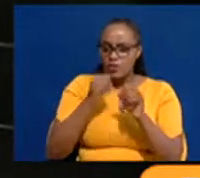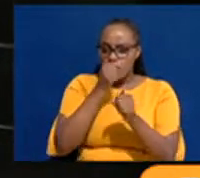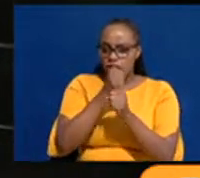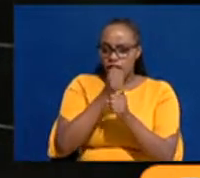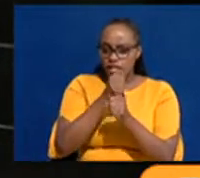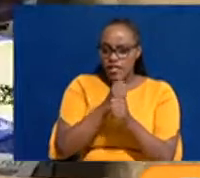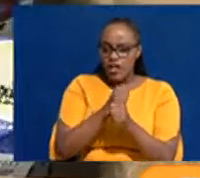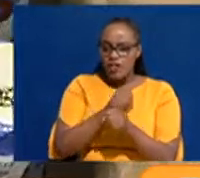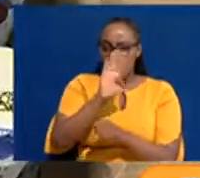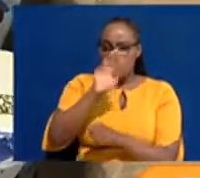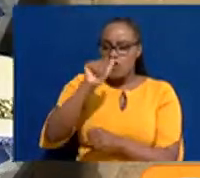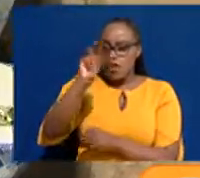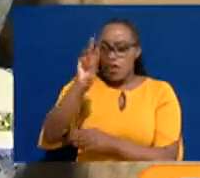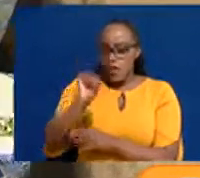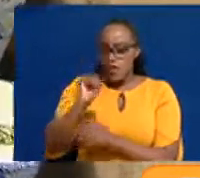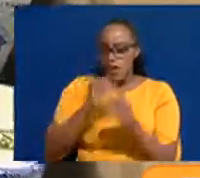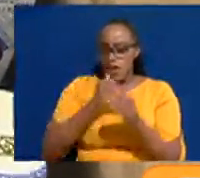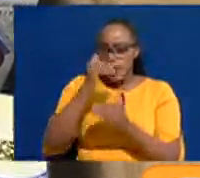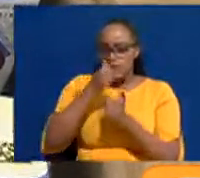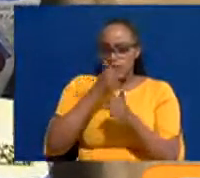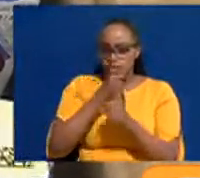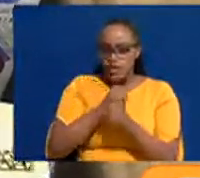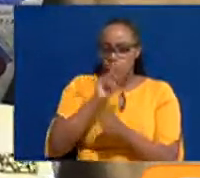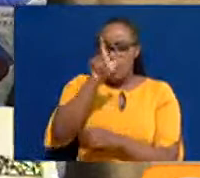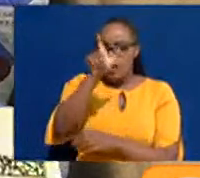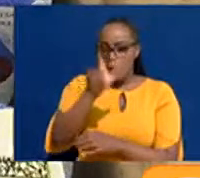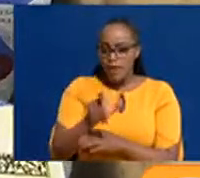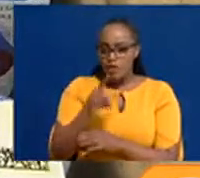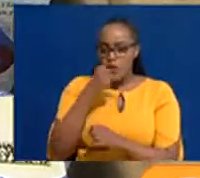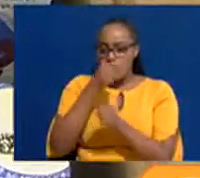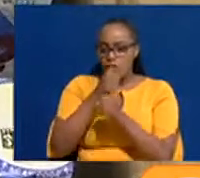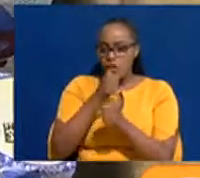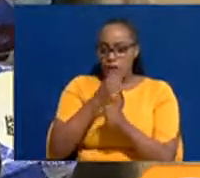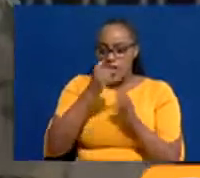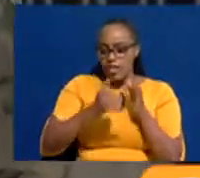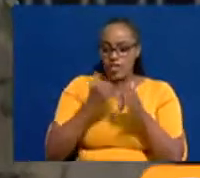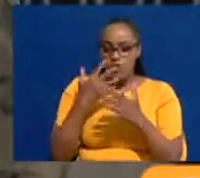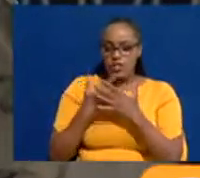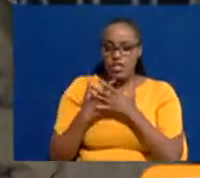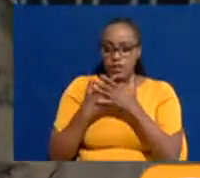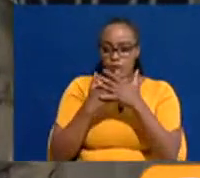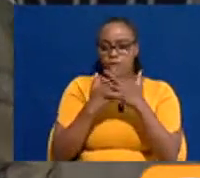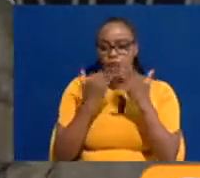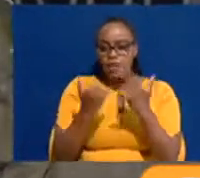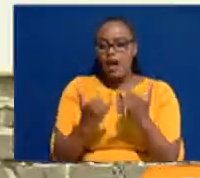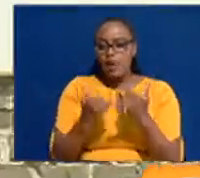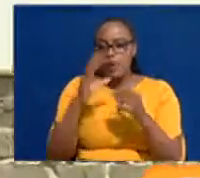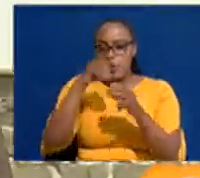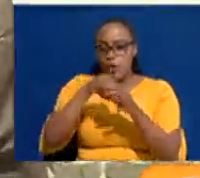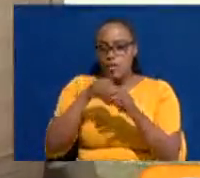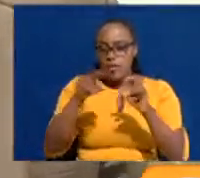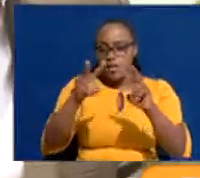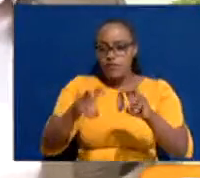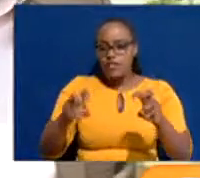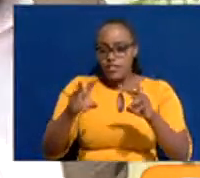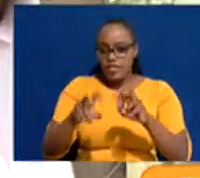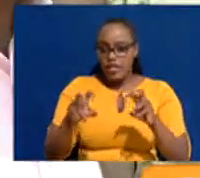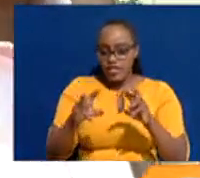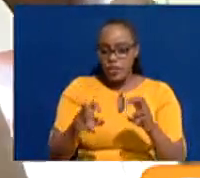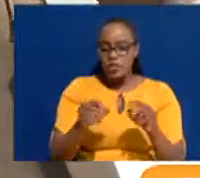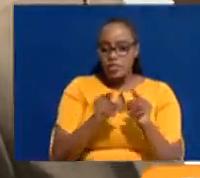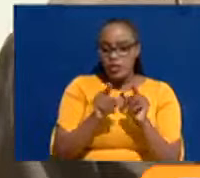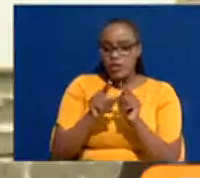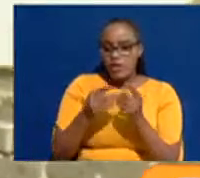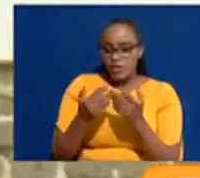at 4 a.m. following a tip-off, one person who was working at the factory was arrested and is helping with investigations. Now, the head of the